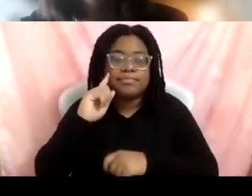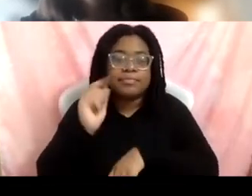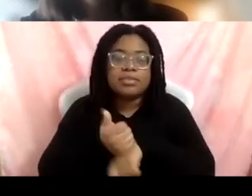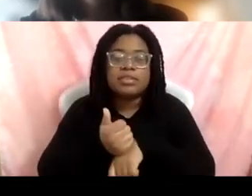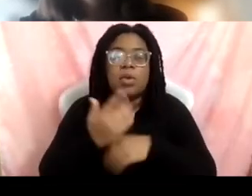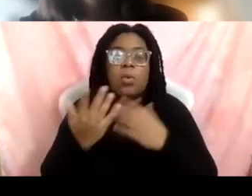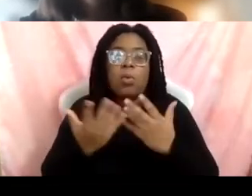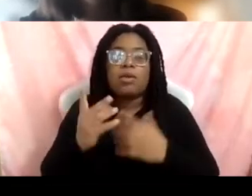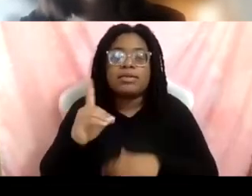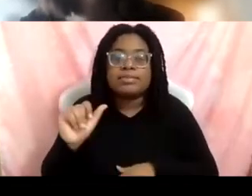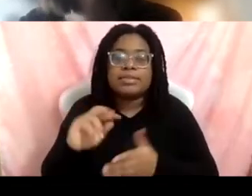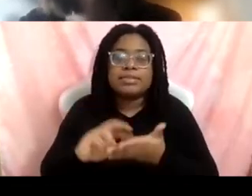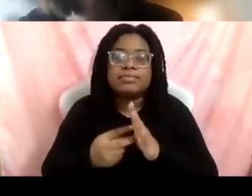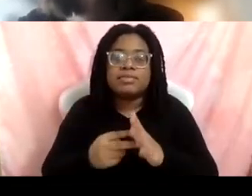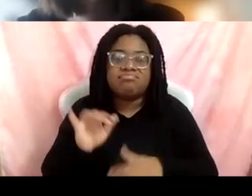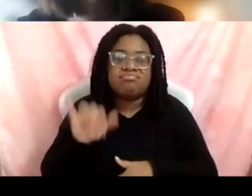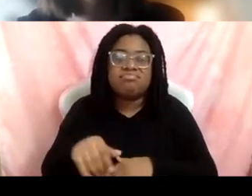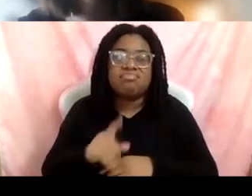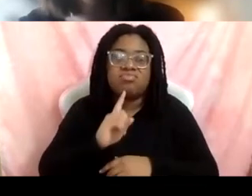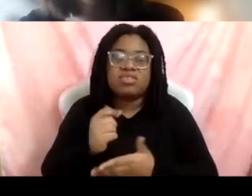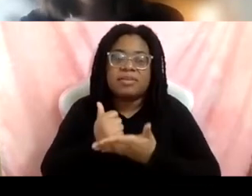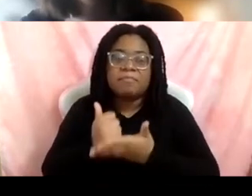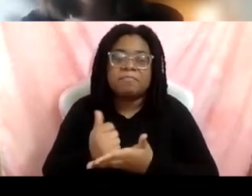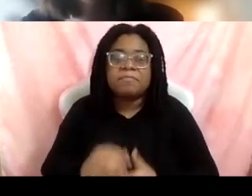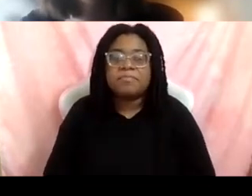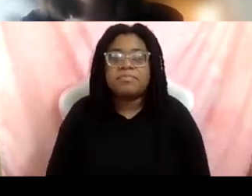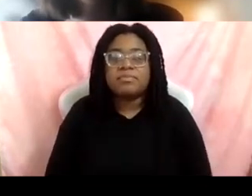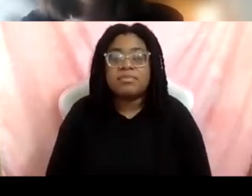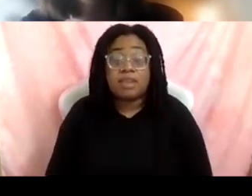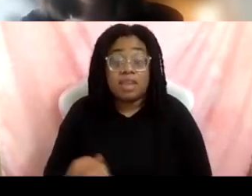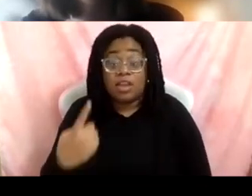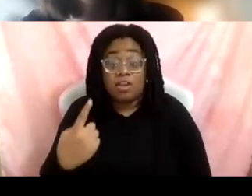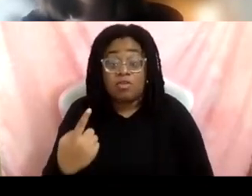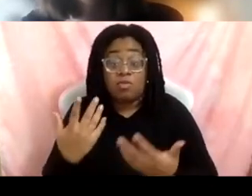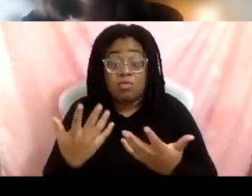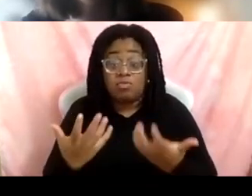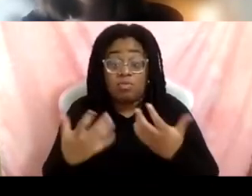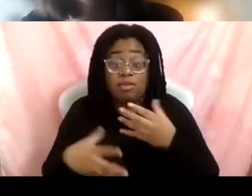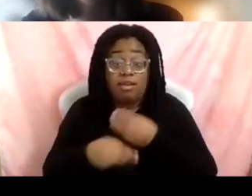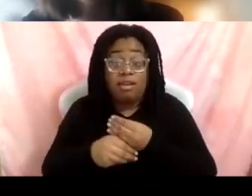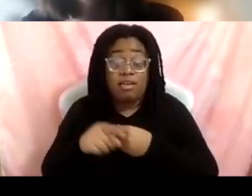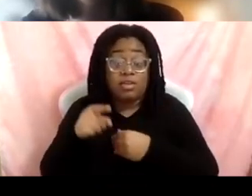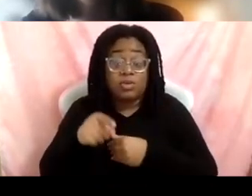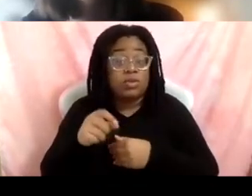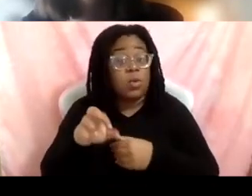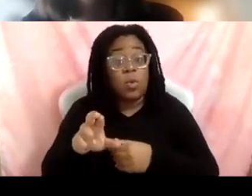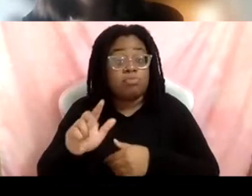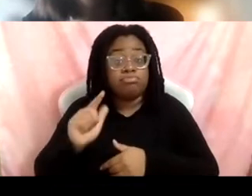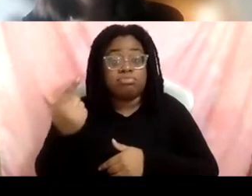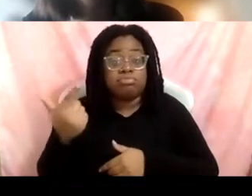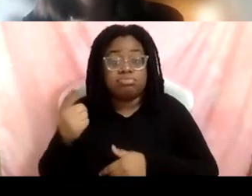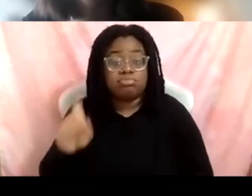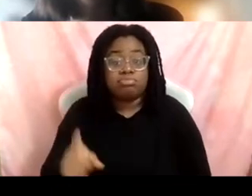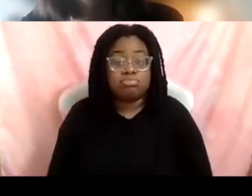Just that little bit can really help. Does anyone else have anything they'd like to add on this, or we can move on to the next question?